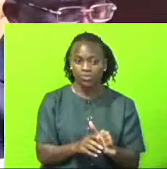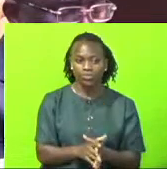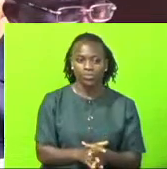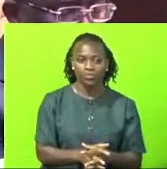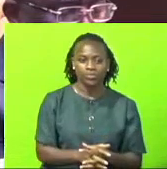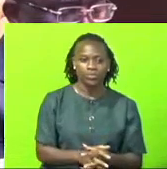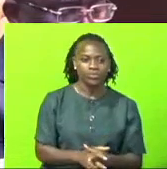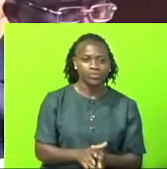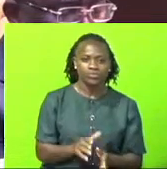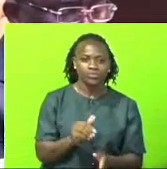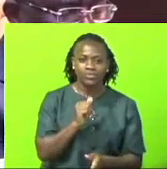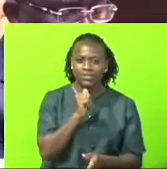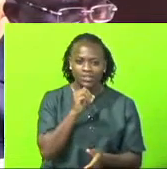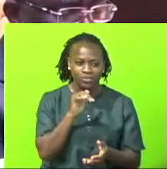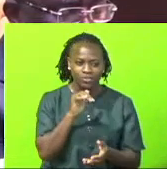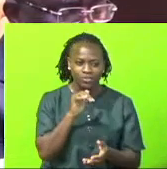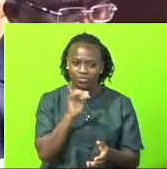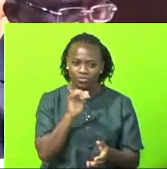I want you.